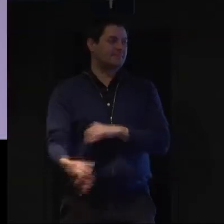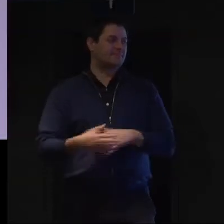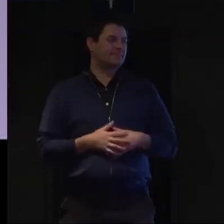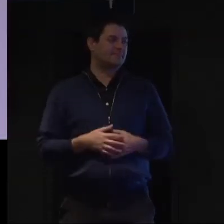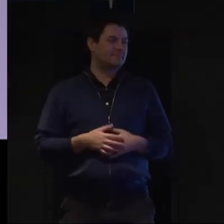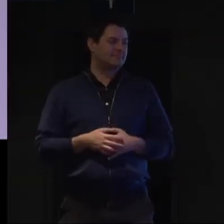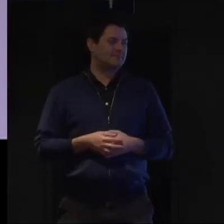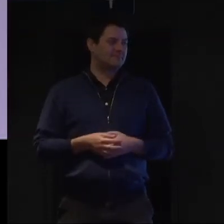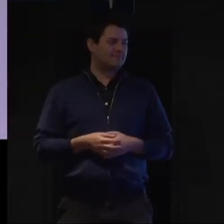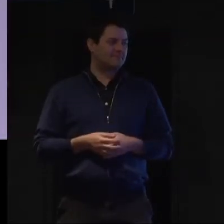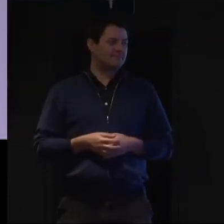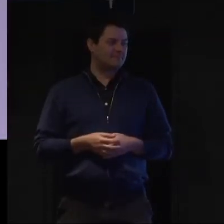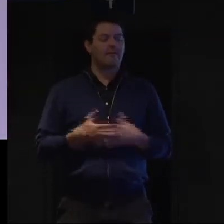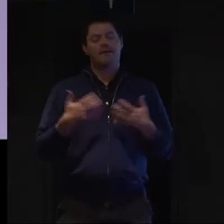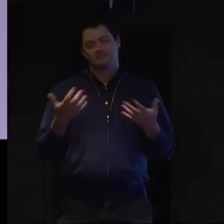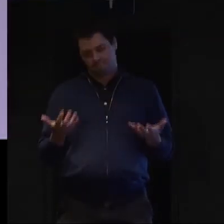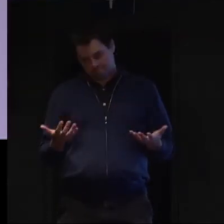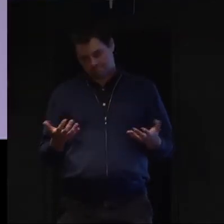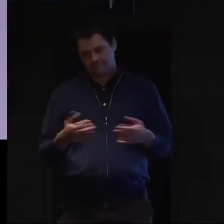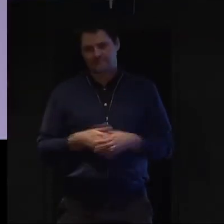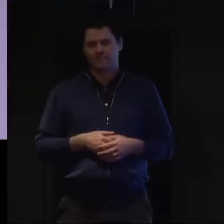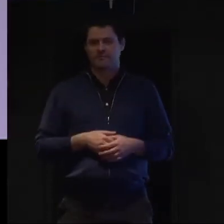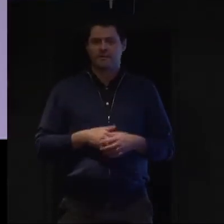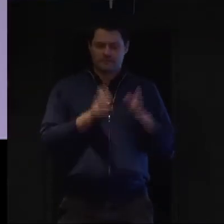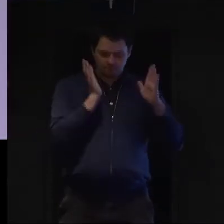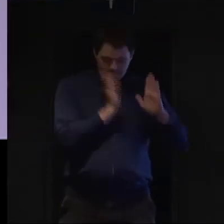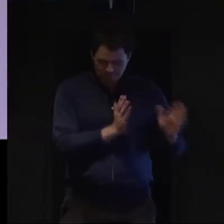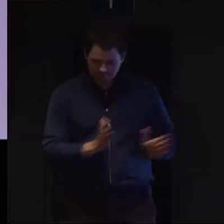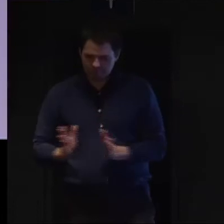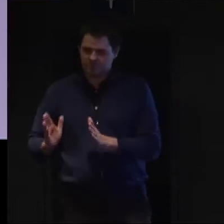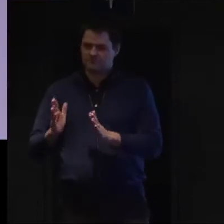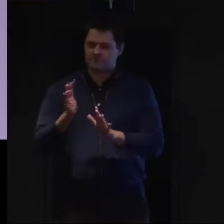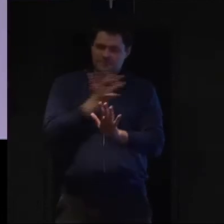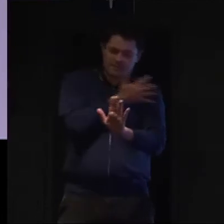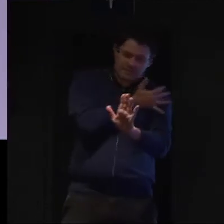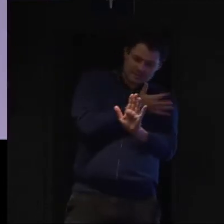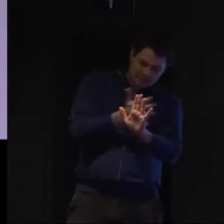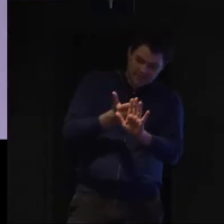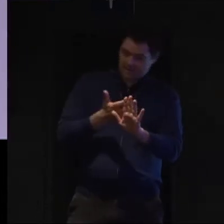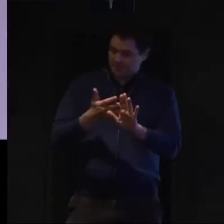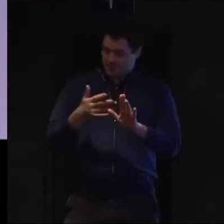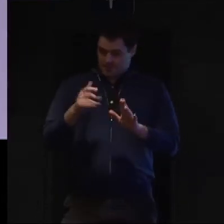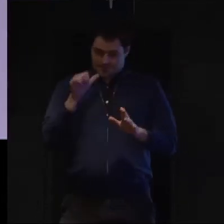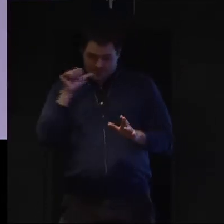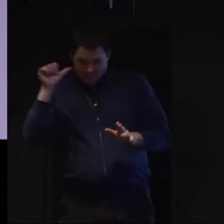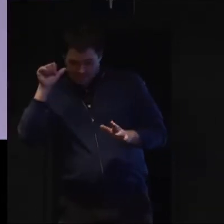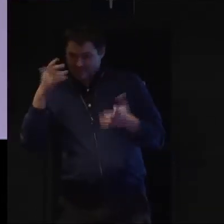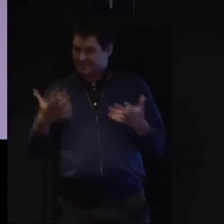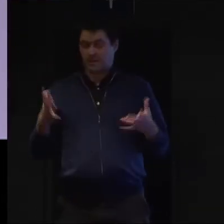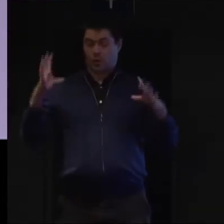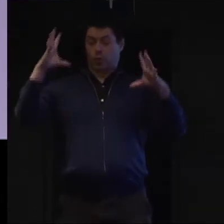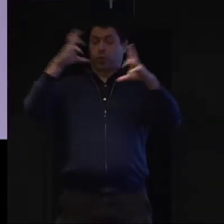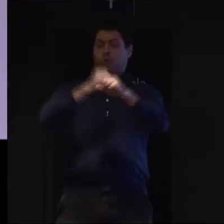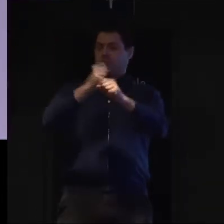Well, Joyce, there you go. All that planning and work, and in a flash, the event is nearly